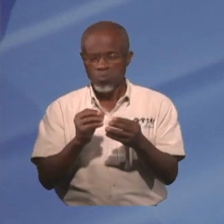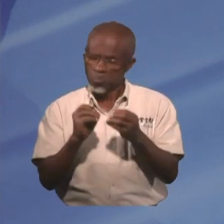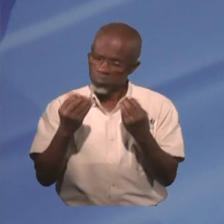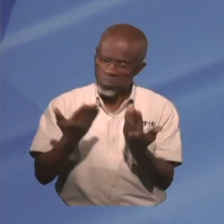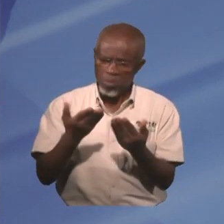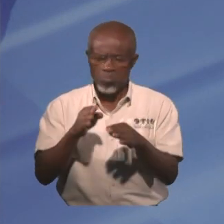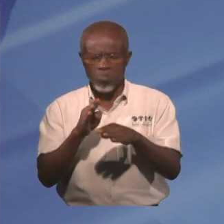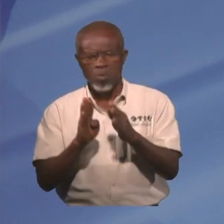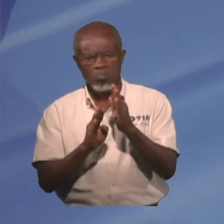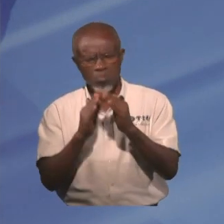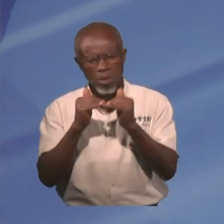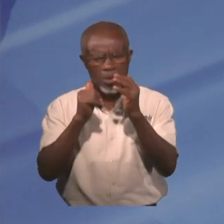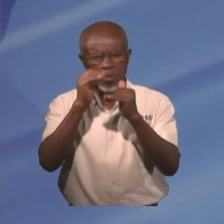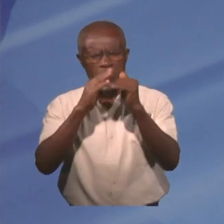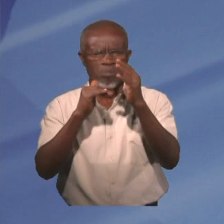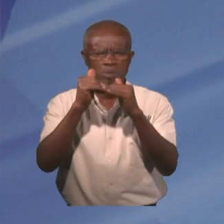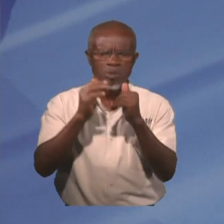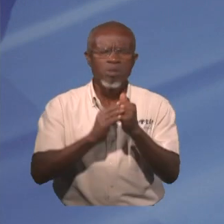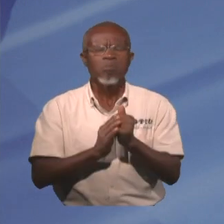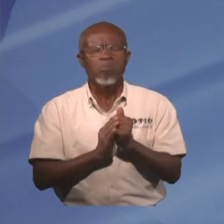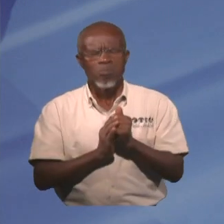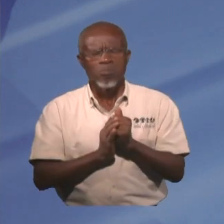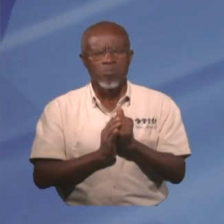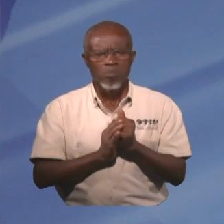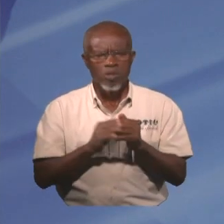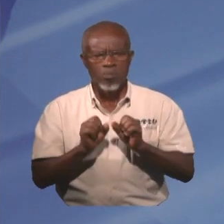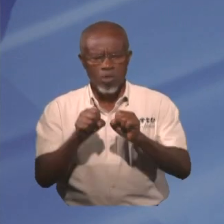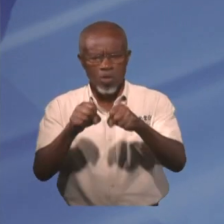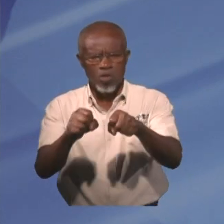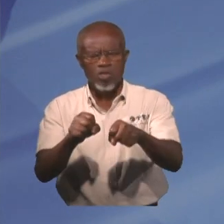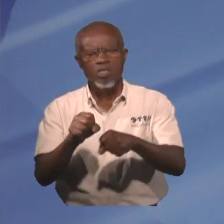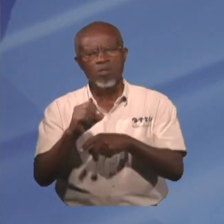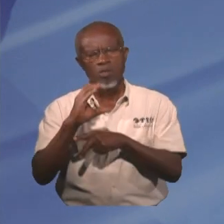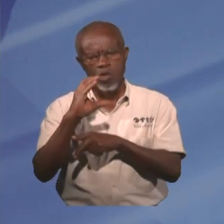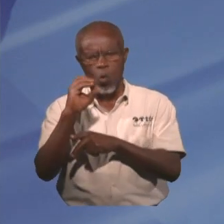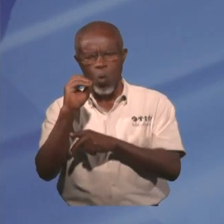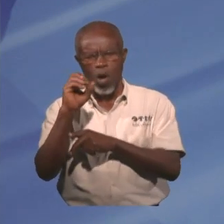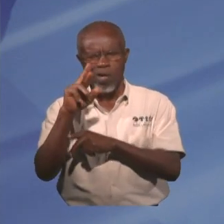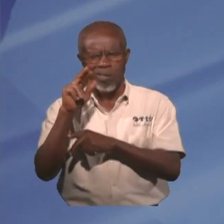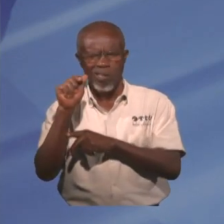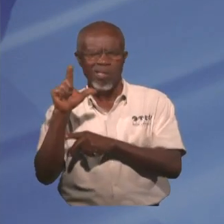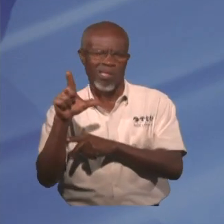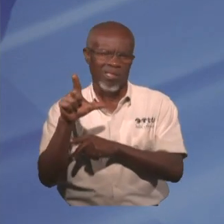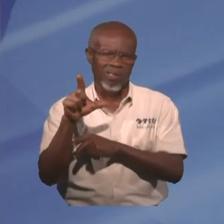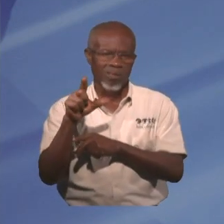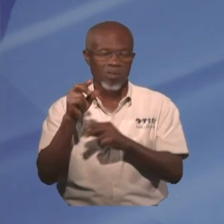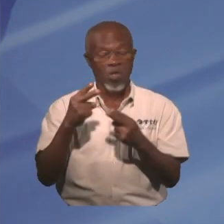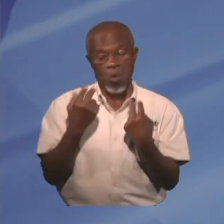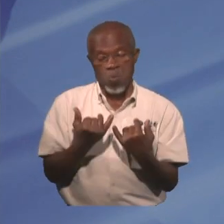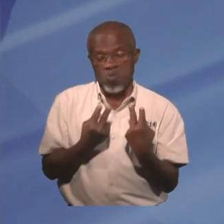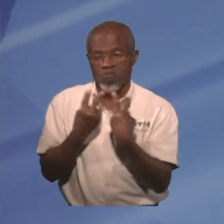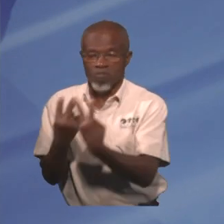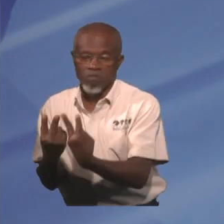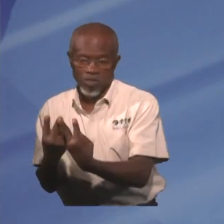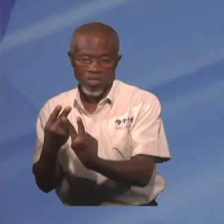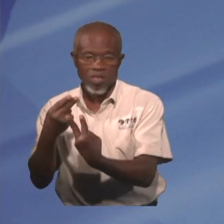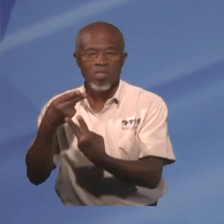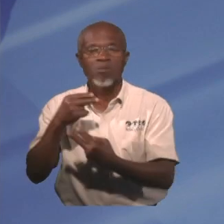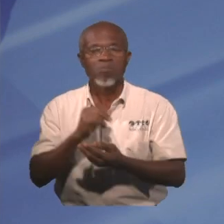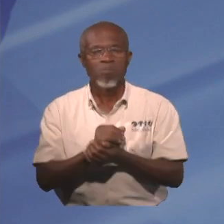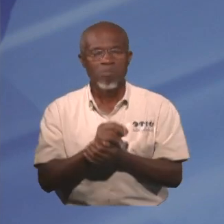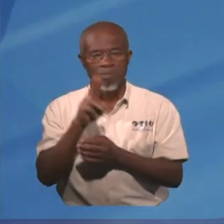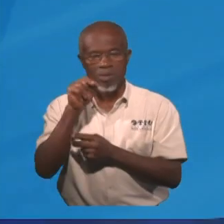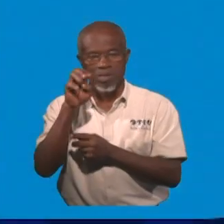final installment, we head to Nelson Island off the North Coast Peninsula of Trinidad, where the scientists are testing the efficacy of their efforts.